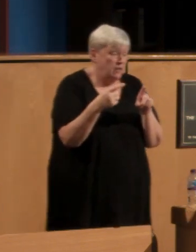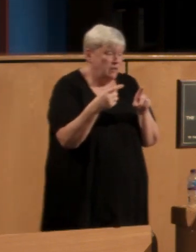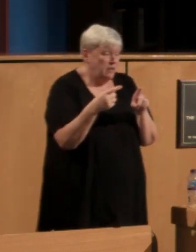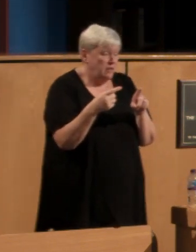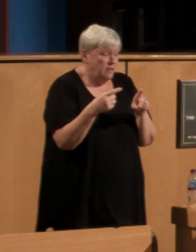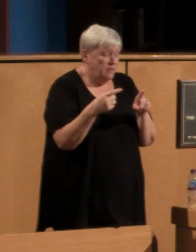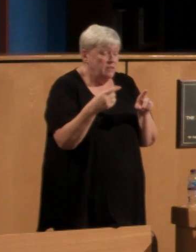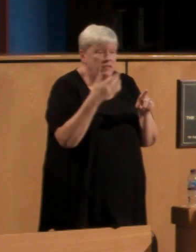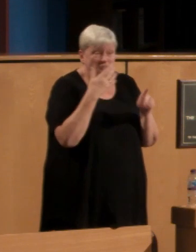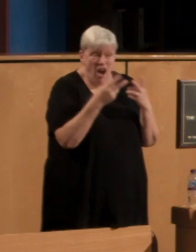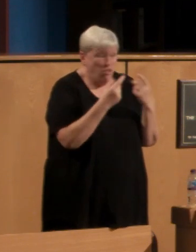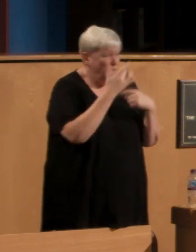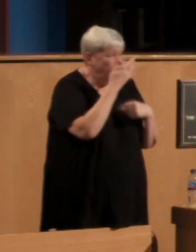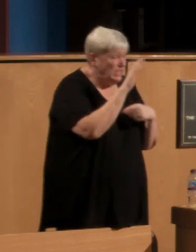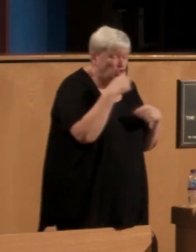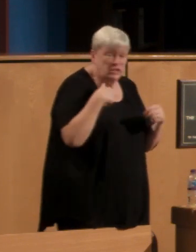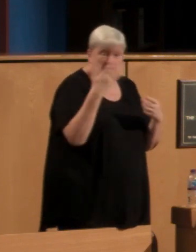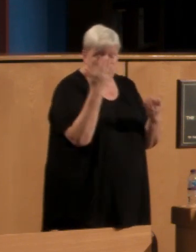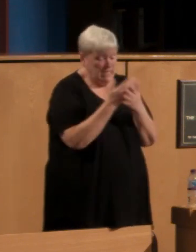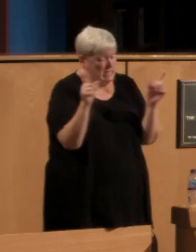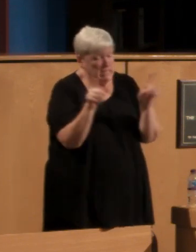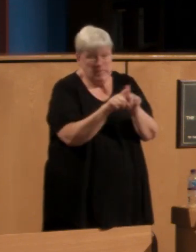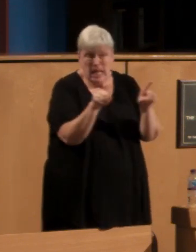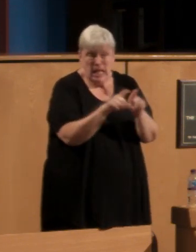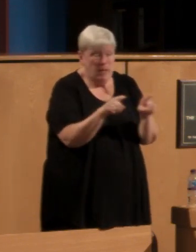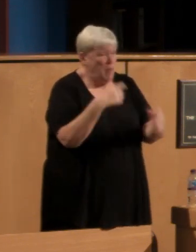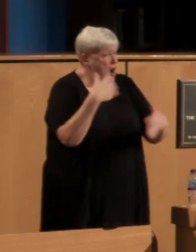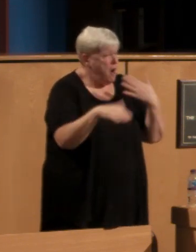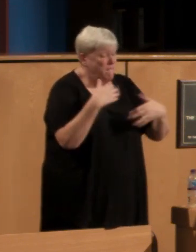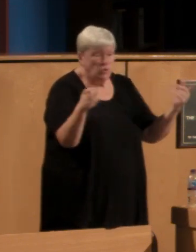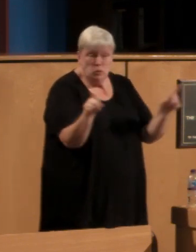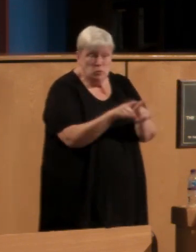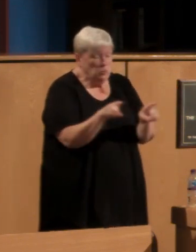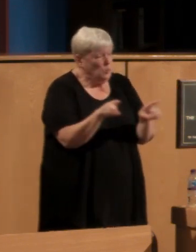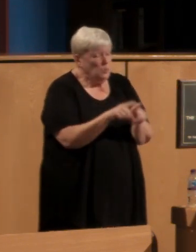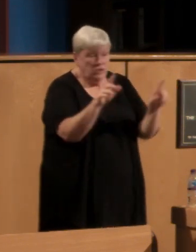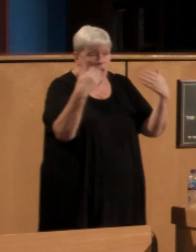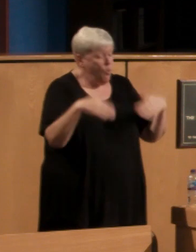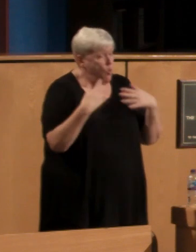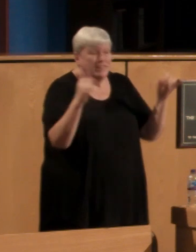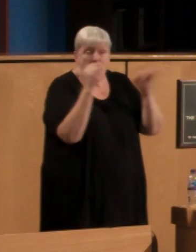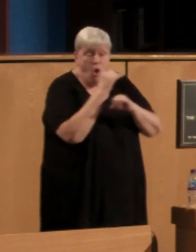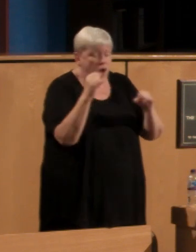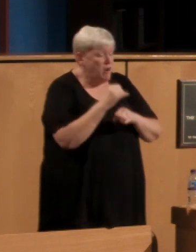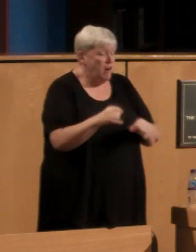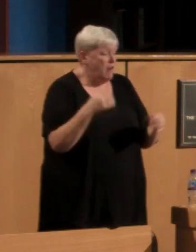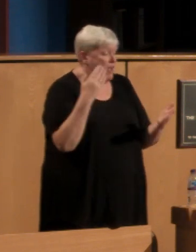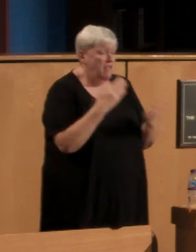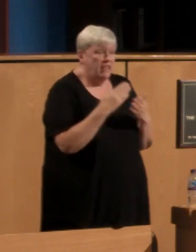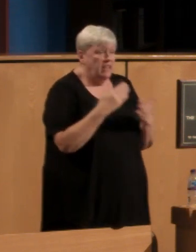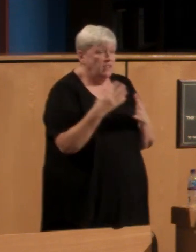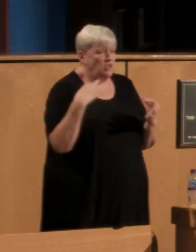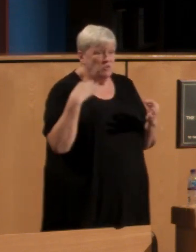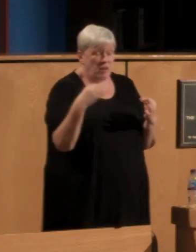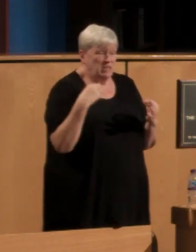and other genres do as much harm in terms of that. I think especially lit fiction in terms of disability representation